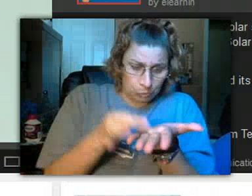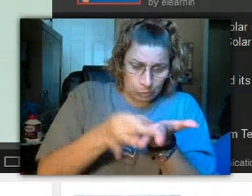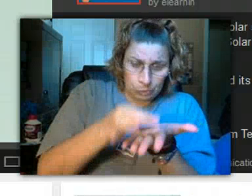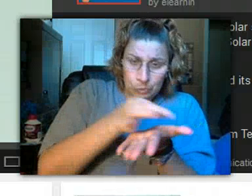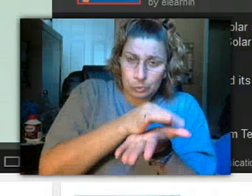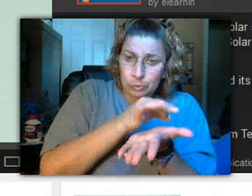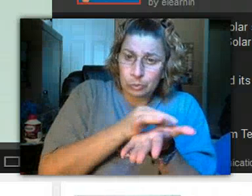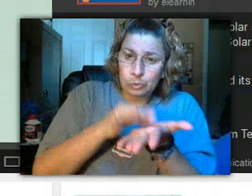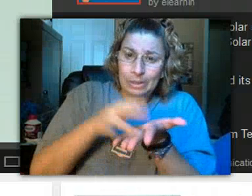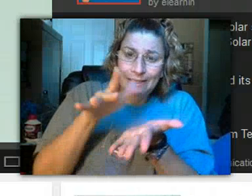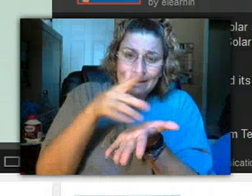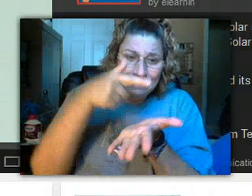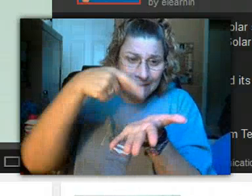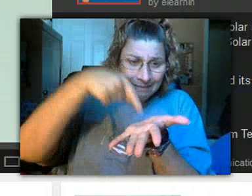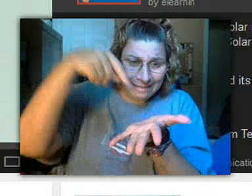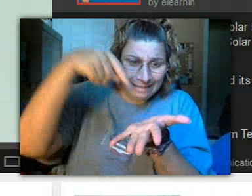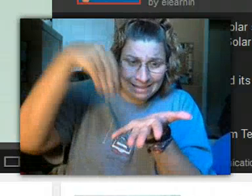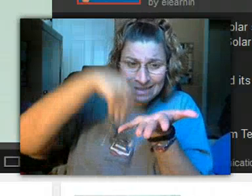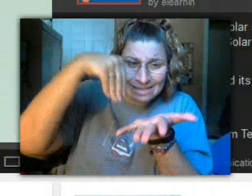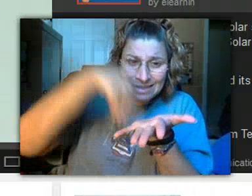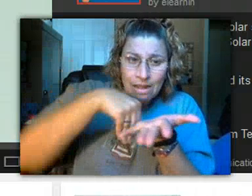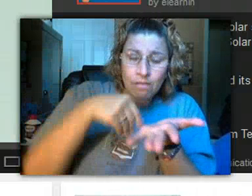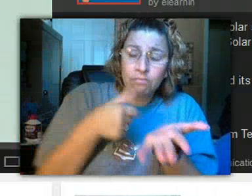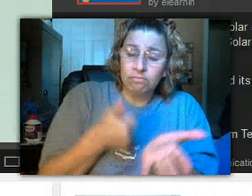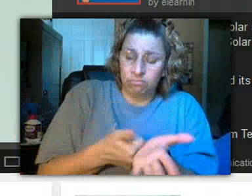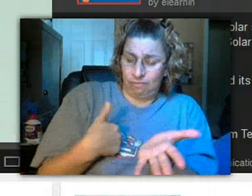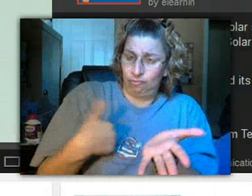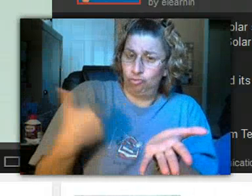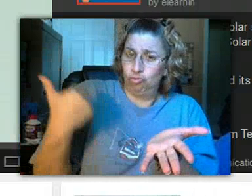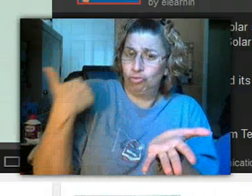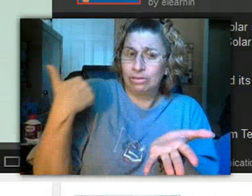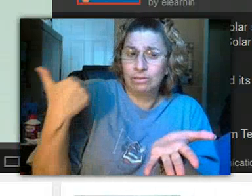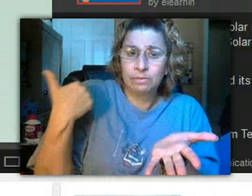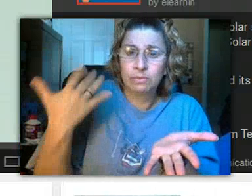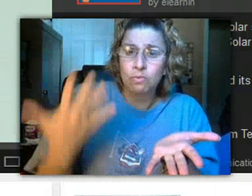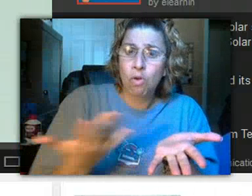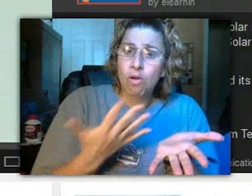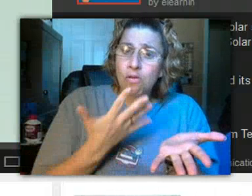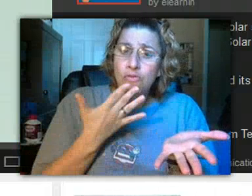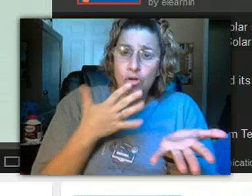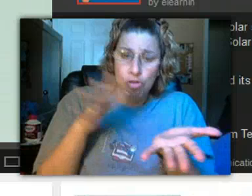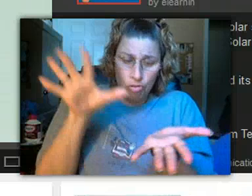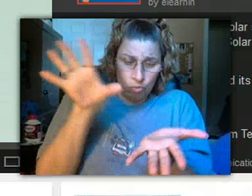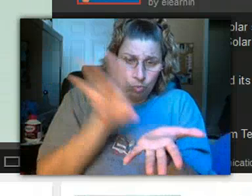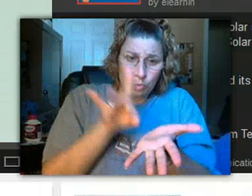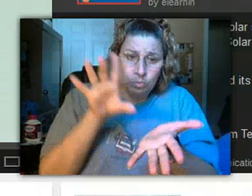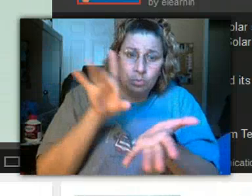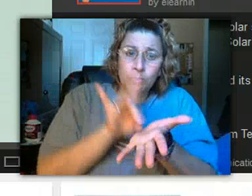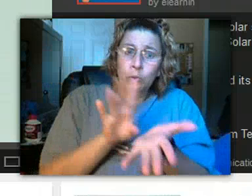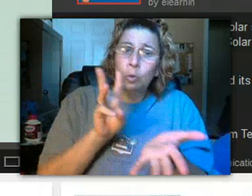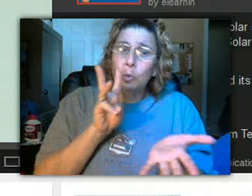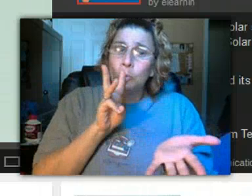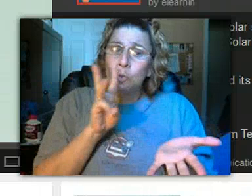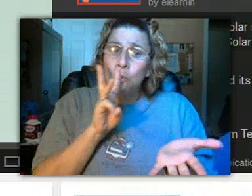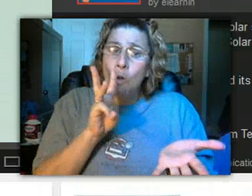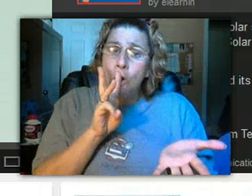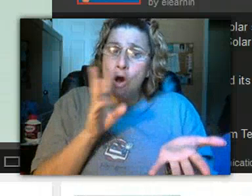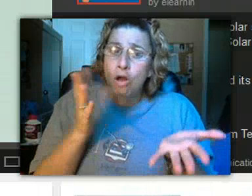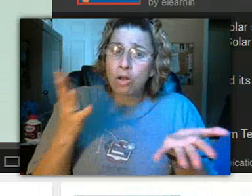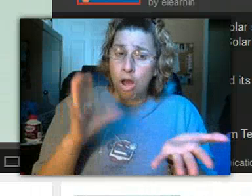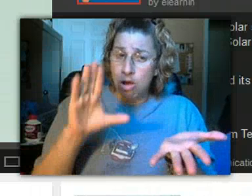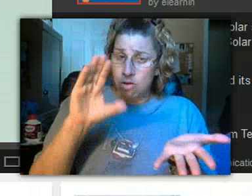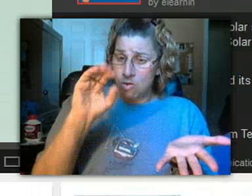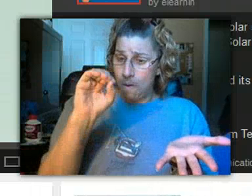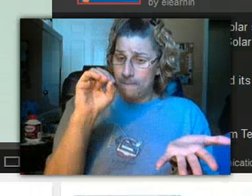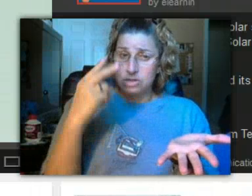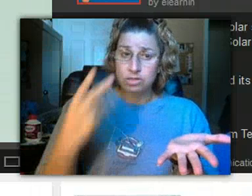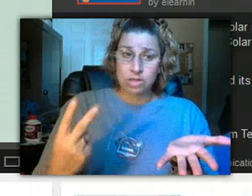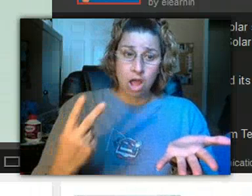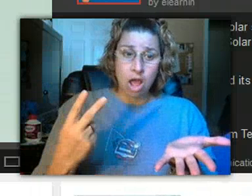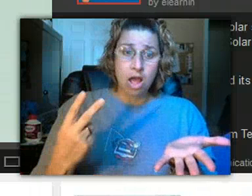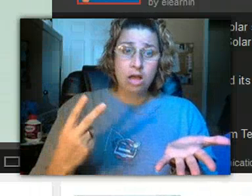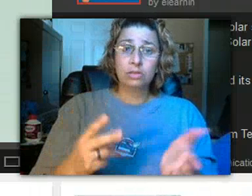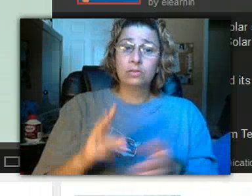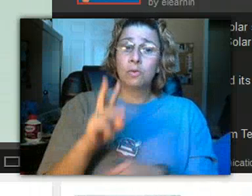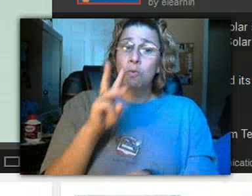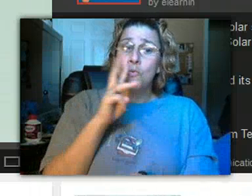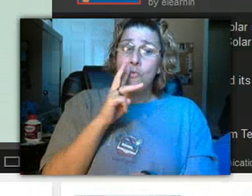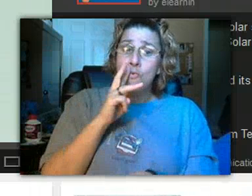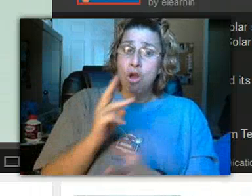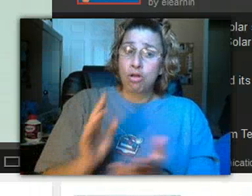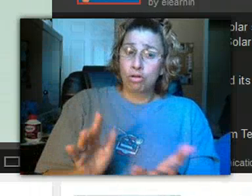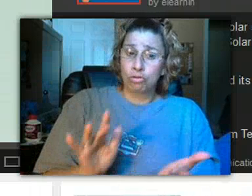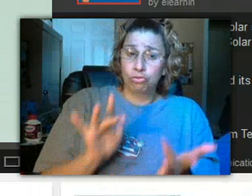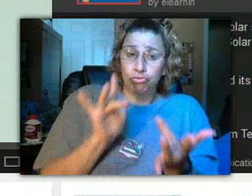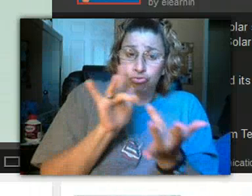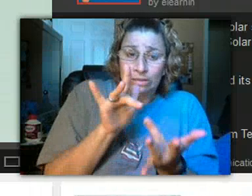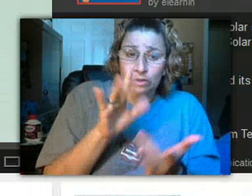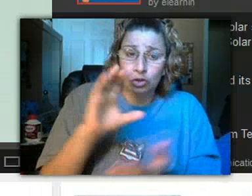is responsible for the green color of plants and leaves. Once the carbon dioxide and the water reach the